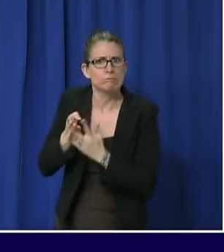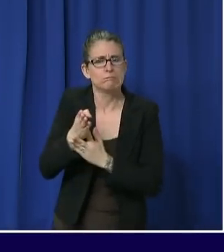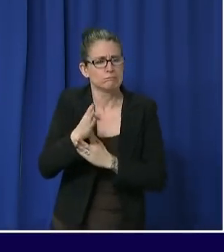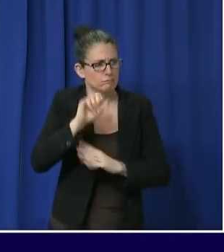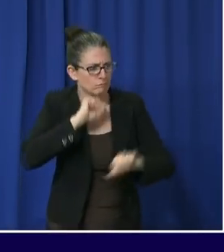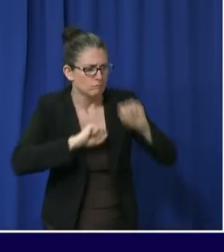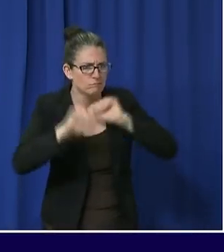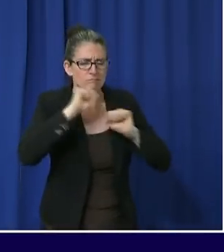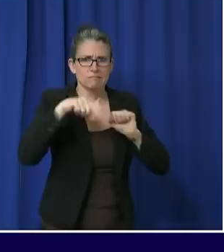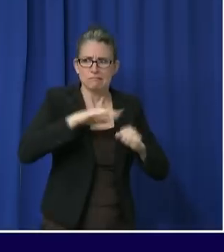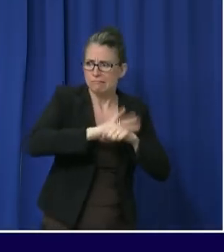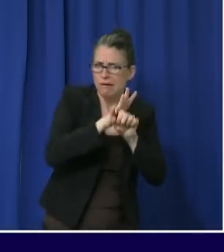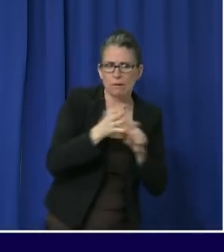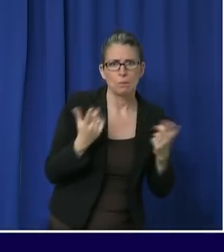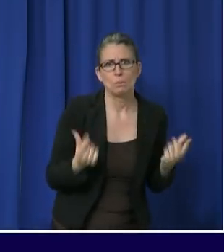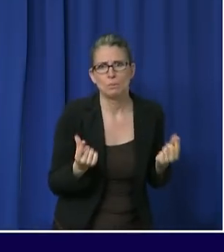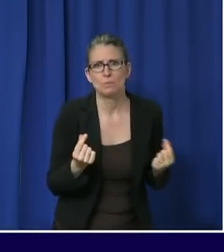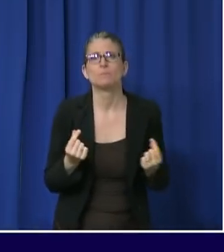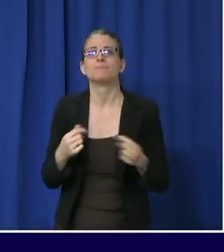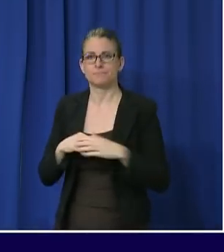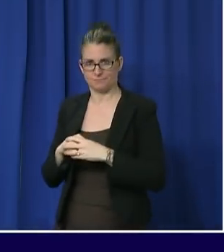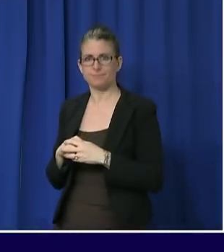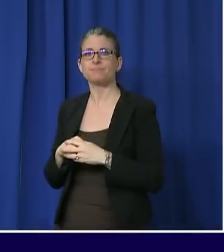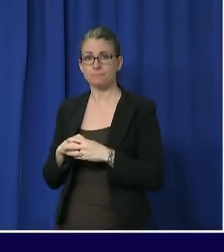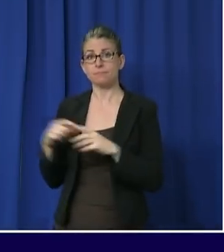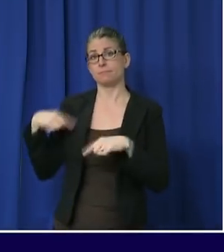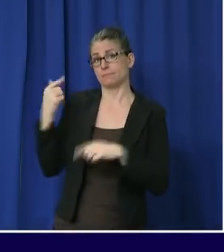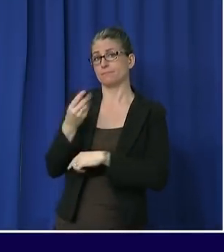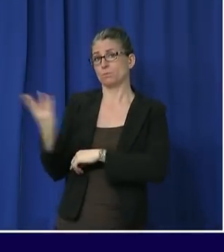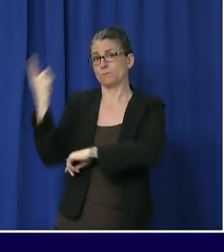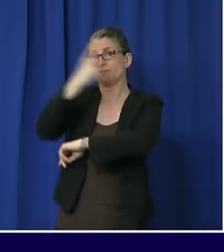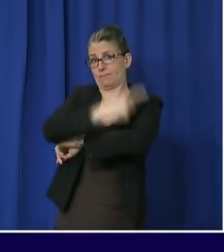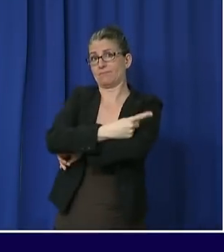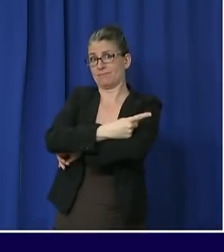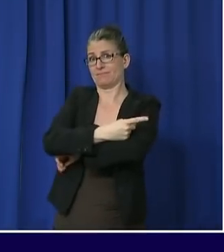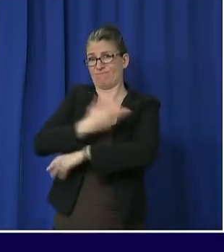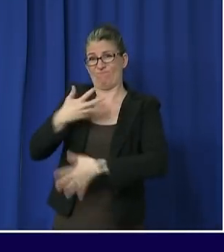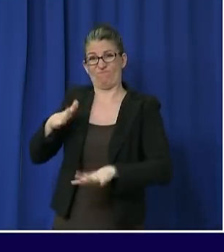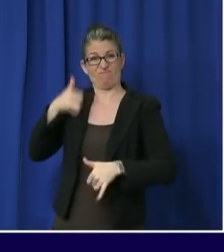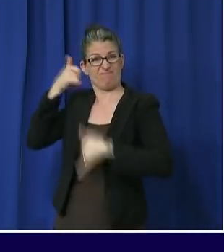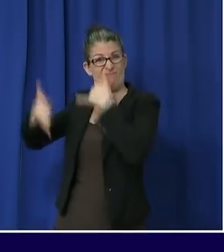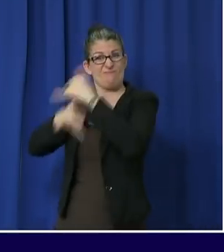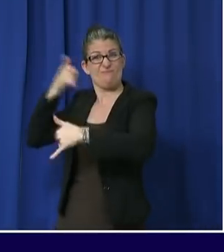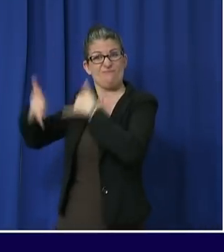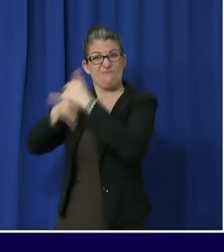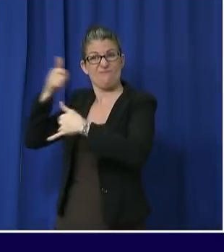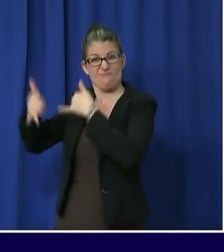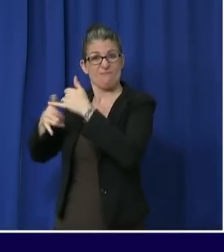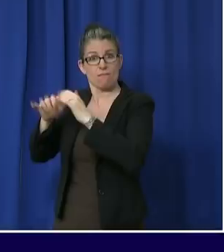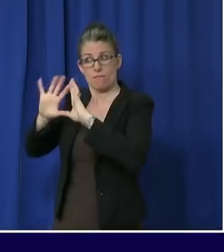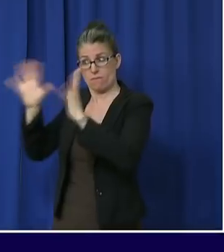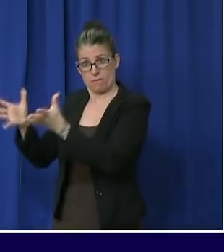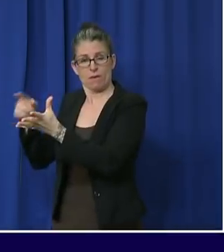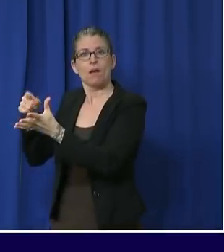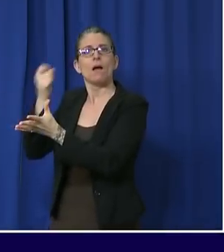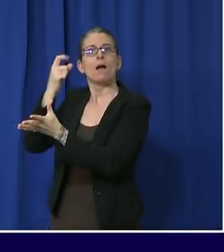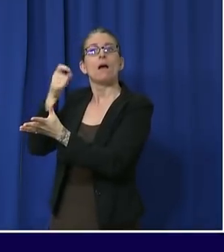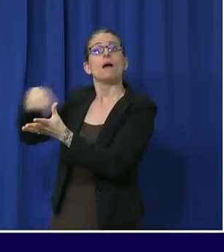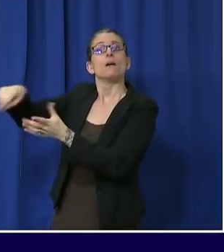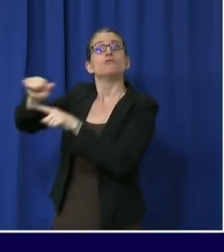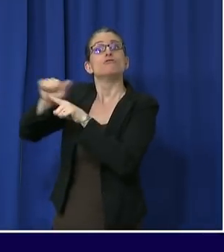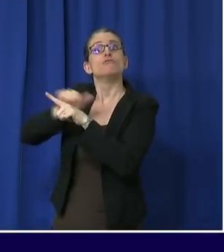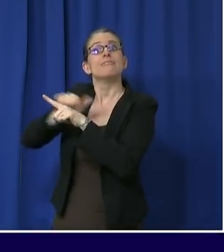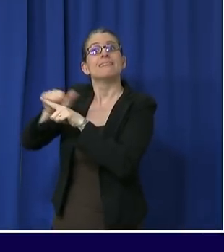Just in the past few days, there have been a total now of 21 separate psychological first aid